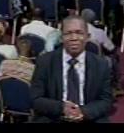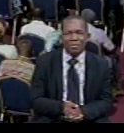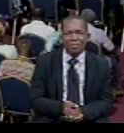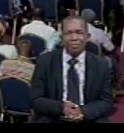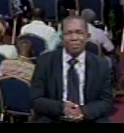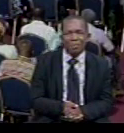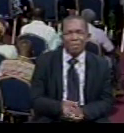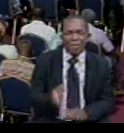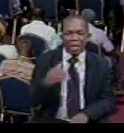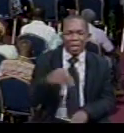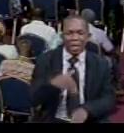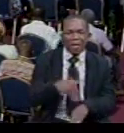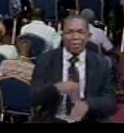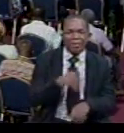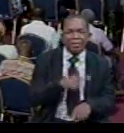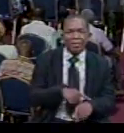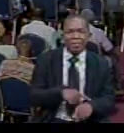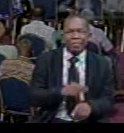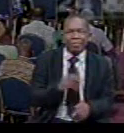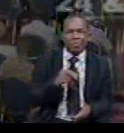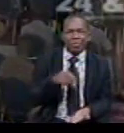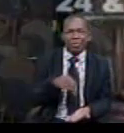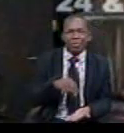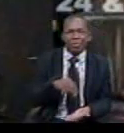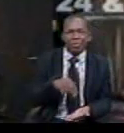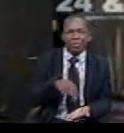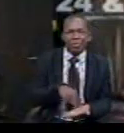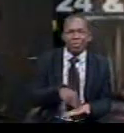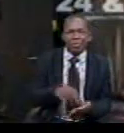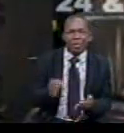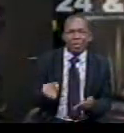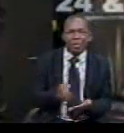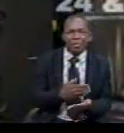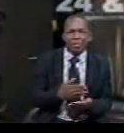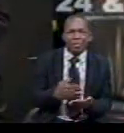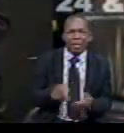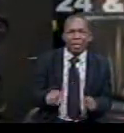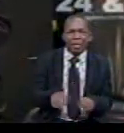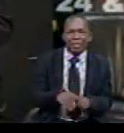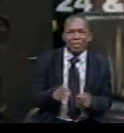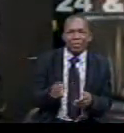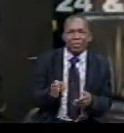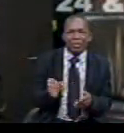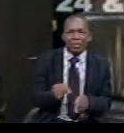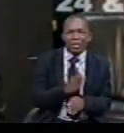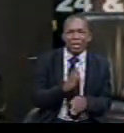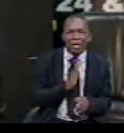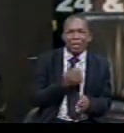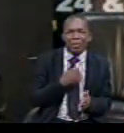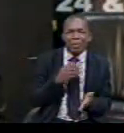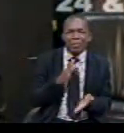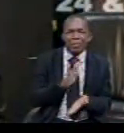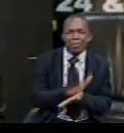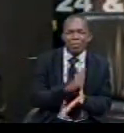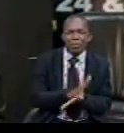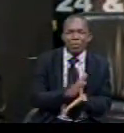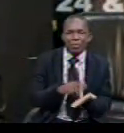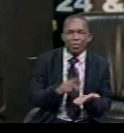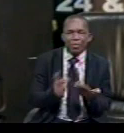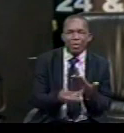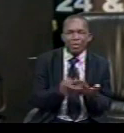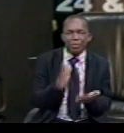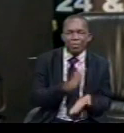This time you will rise up and take our program booklet as we go into